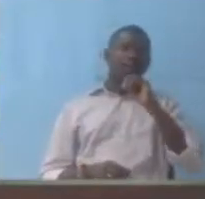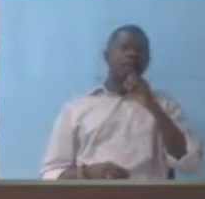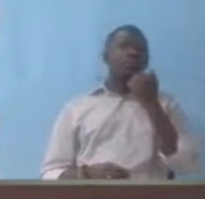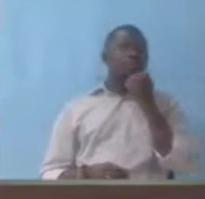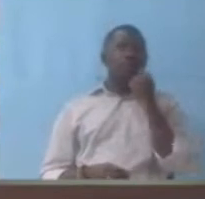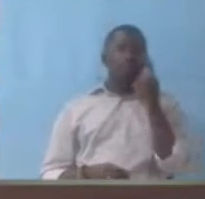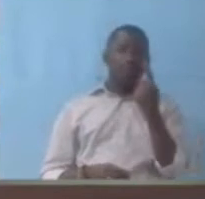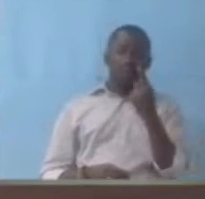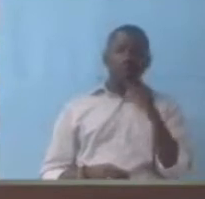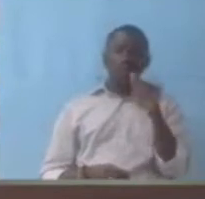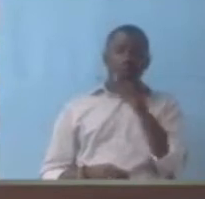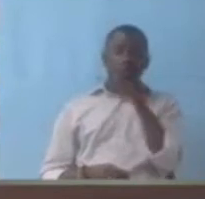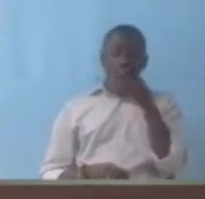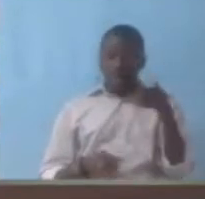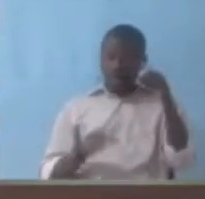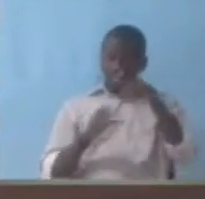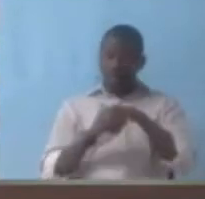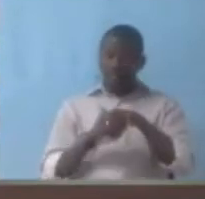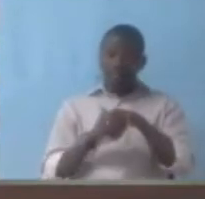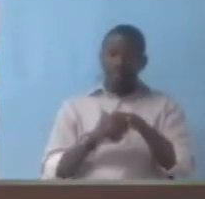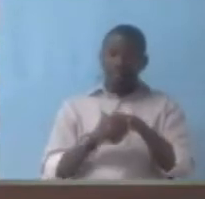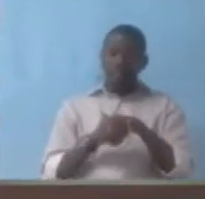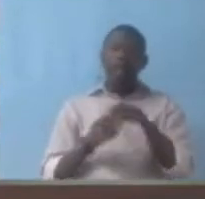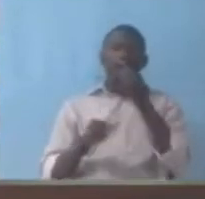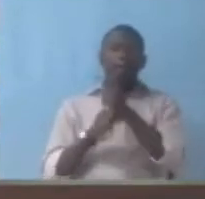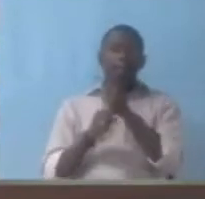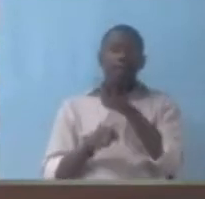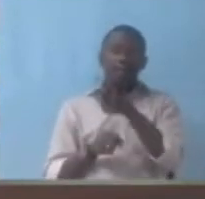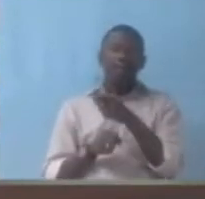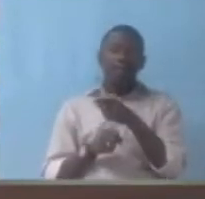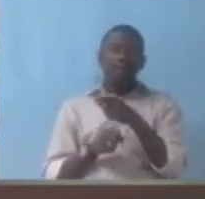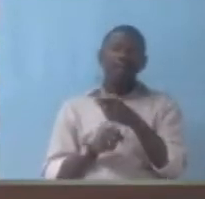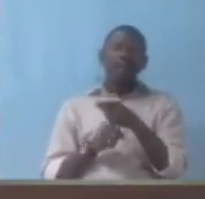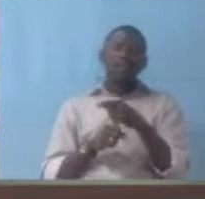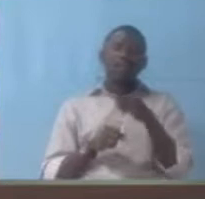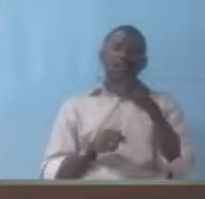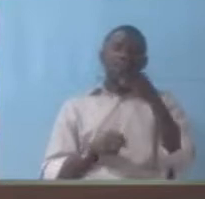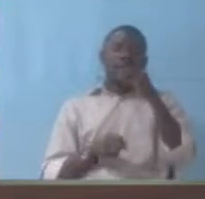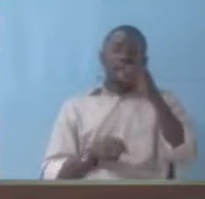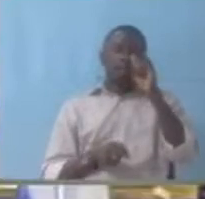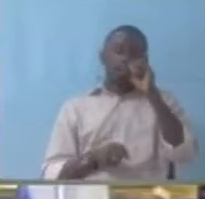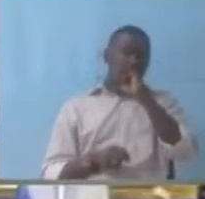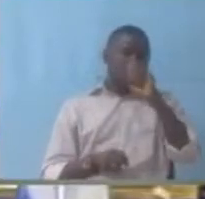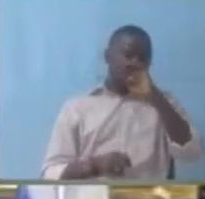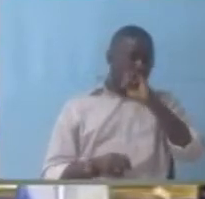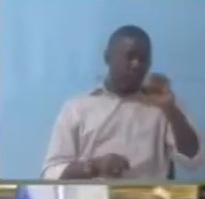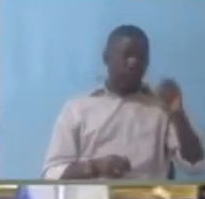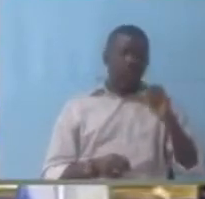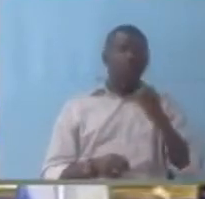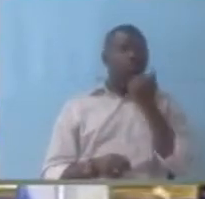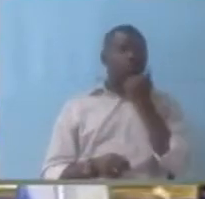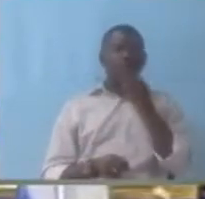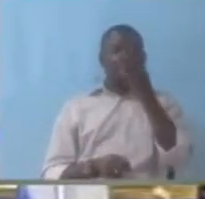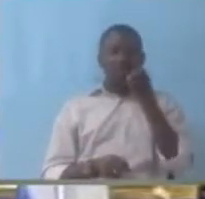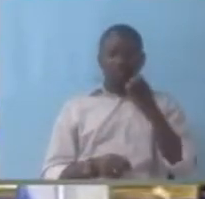which you were involved with, set the pace. But mbafula ko ya je wo decree number one mi yalonka ye taraji wule funga silo